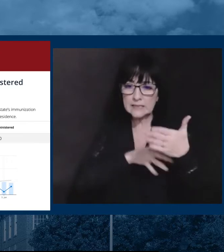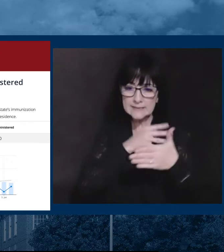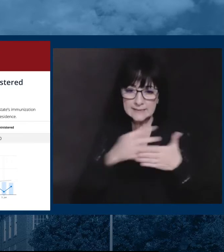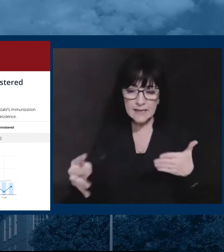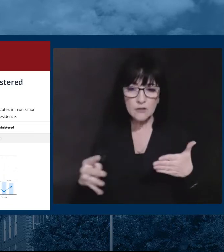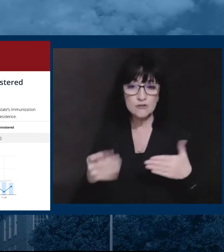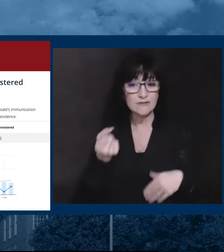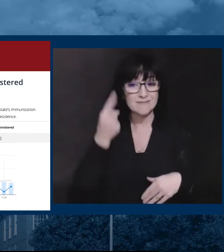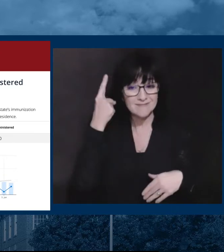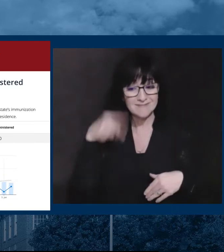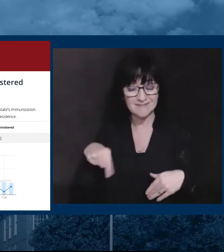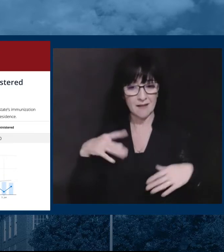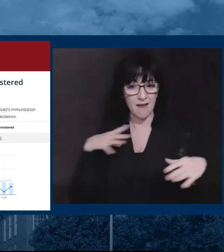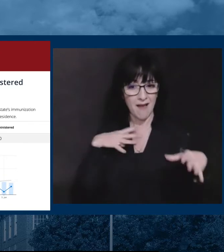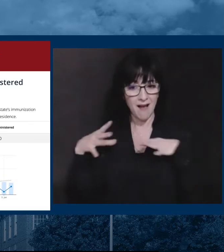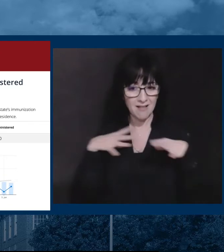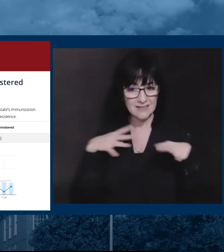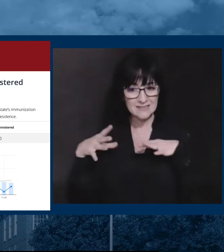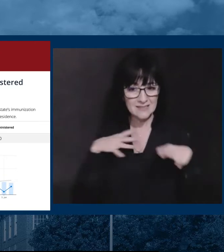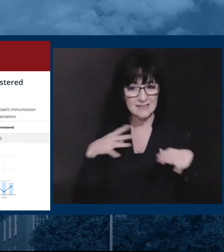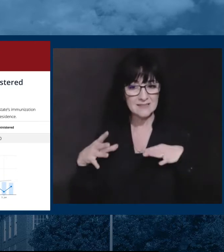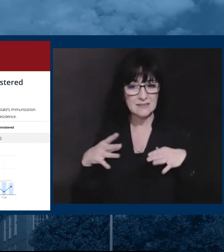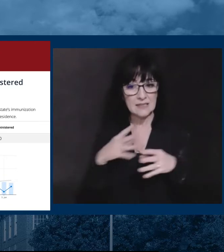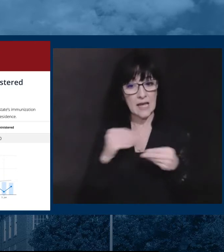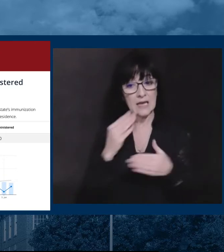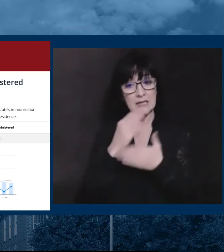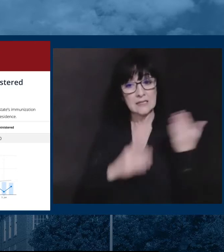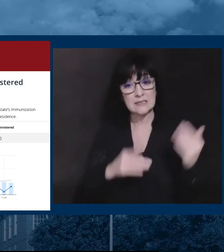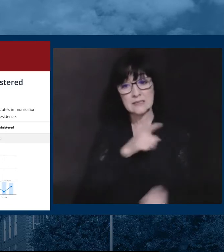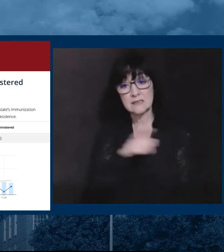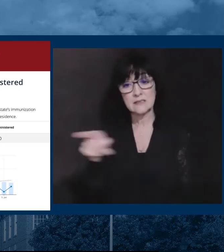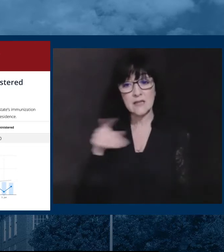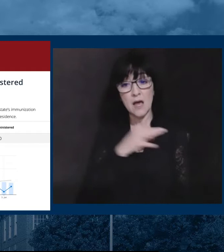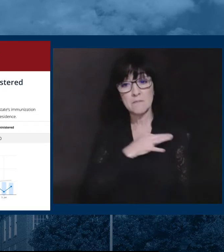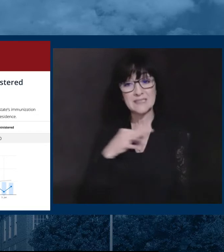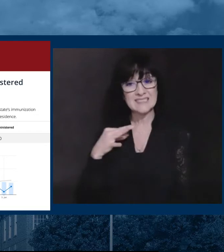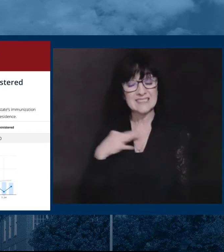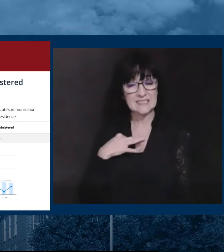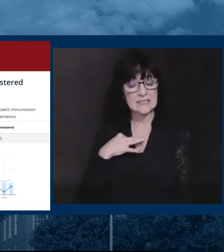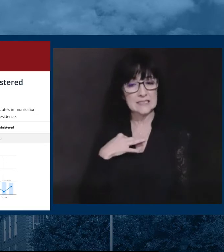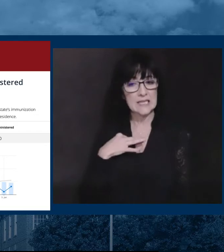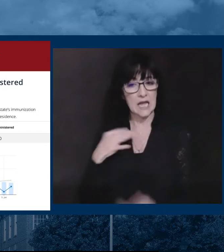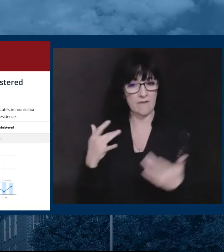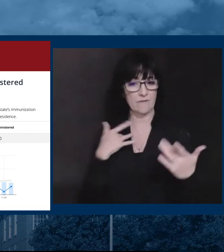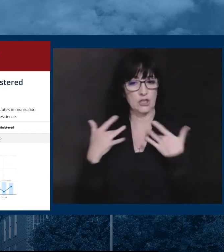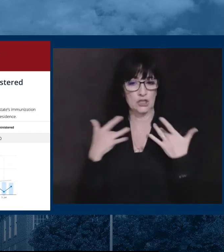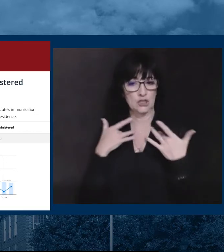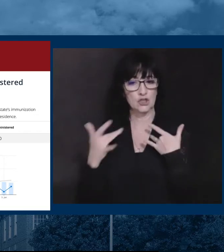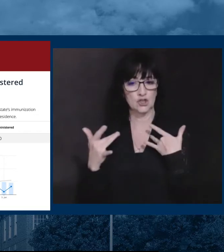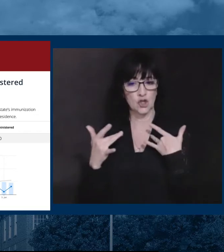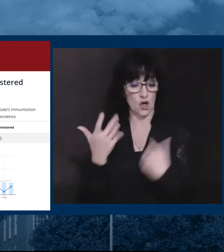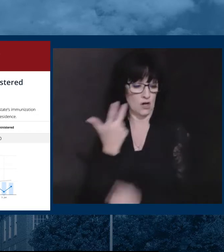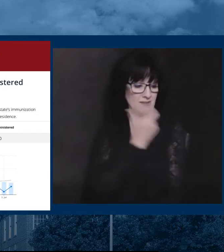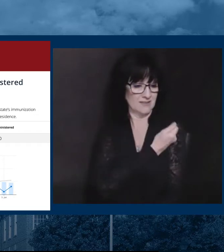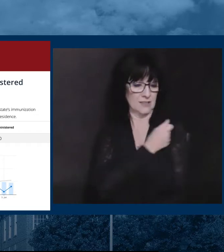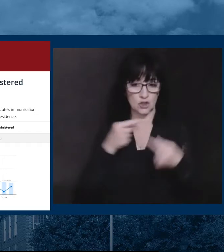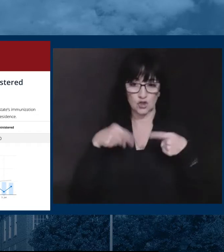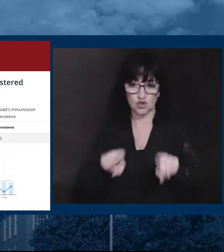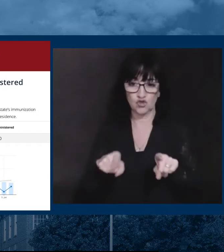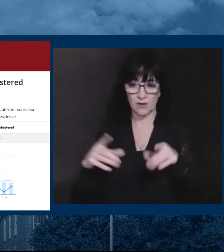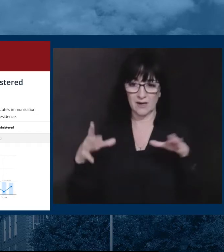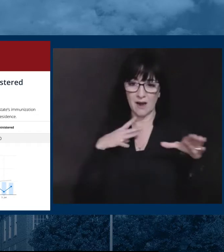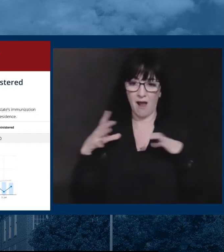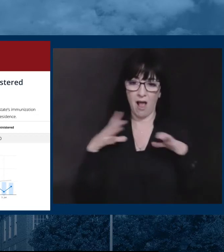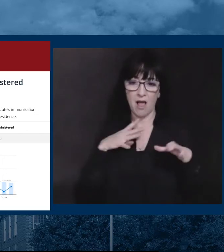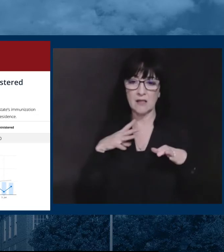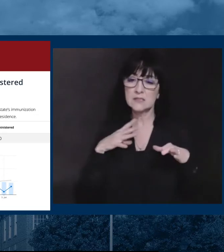holidays and some hesitancy by staff to take the vaccine over the holidays, but we anticipate their vaccination numbers are going